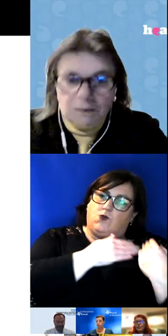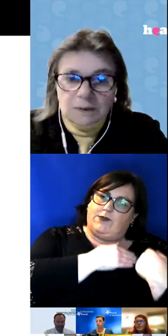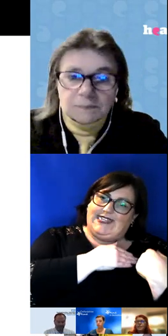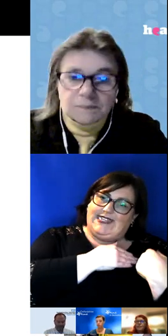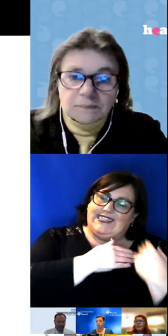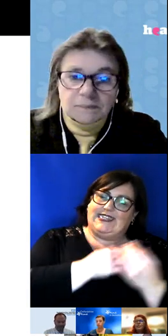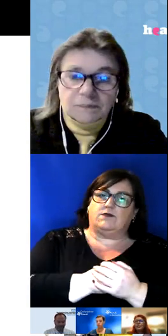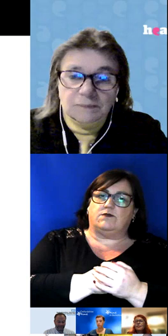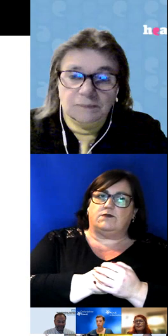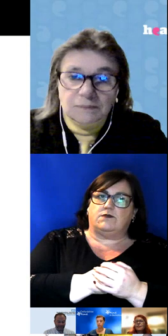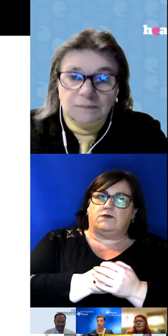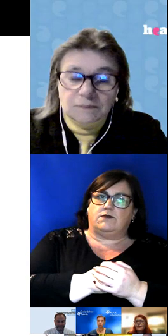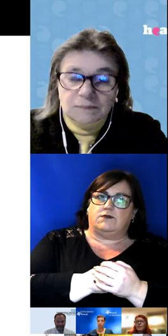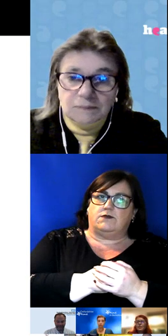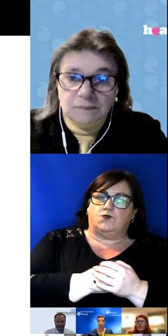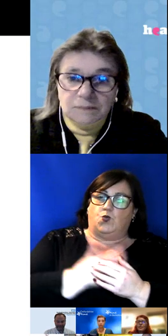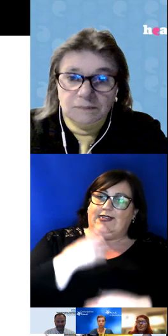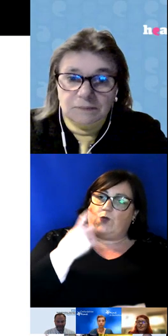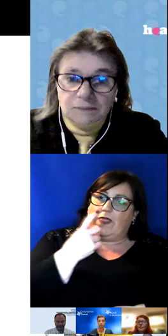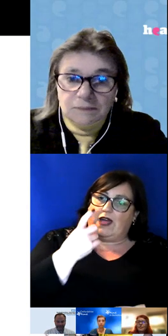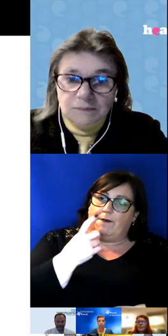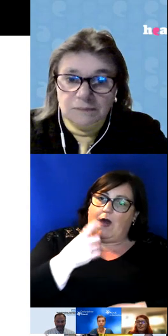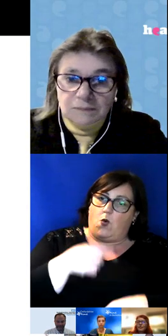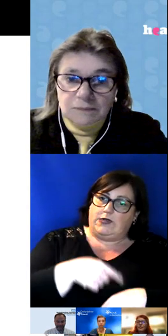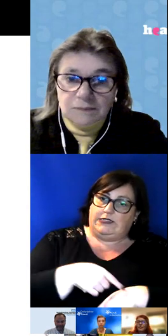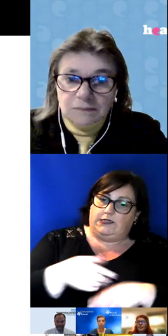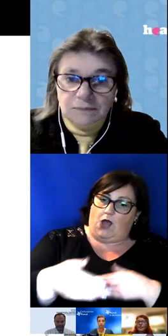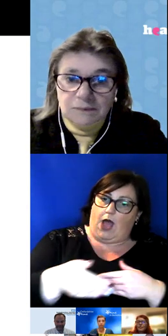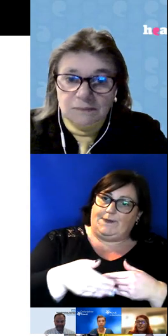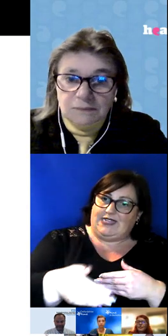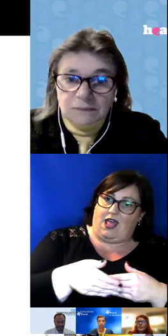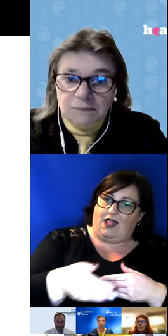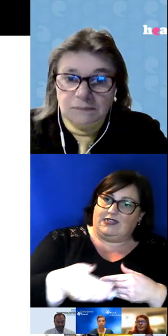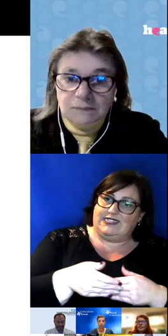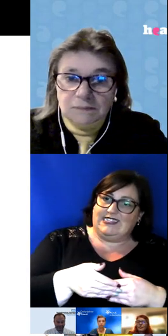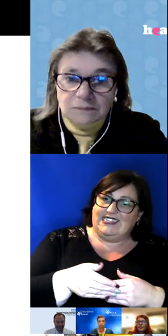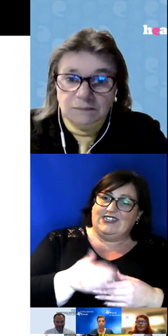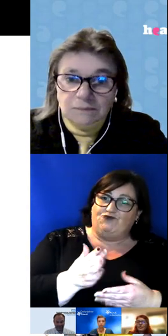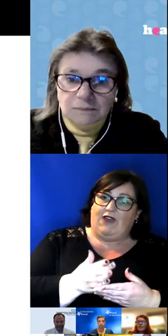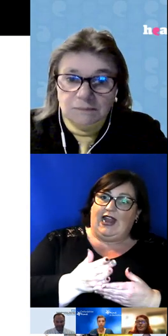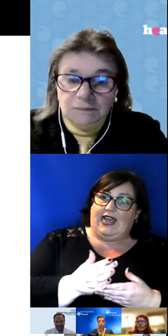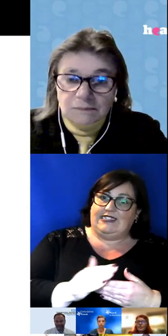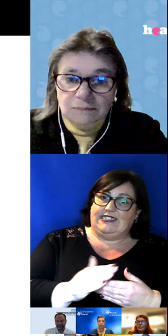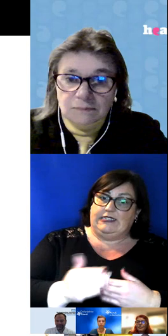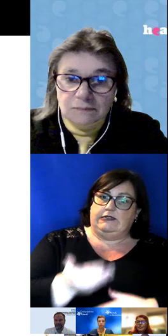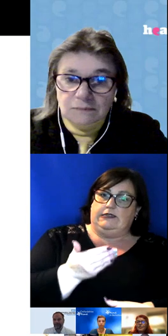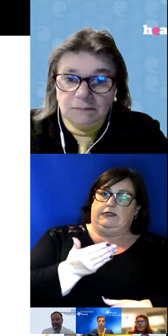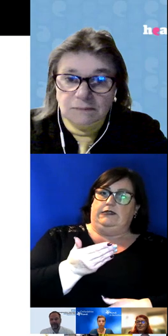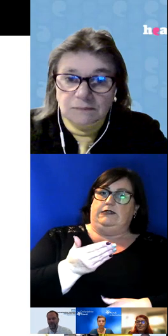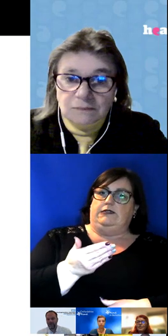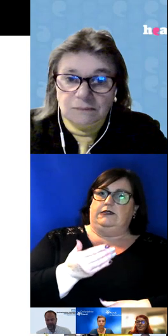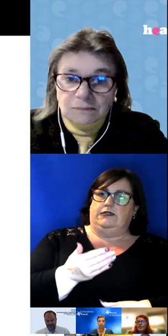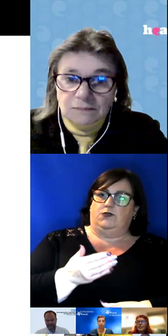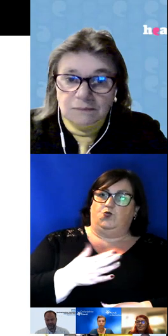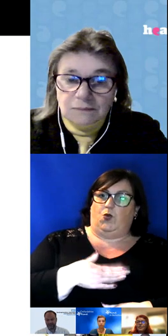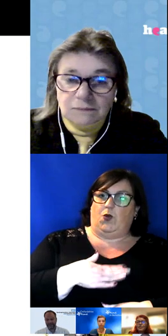it at. It's, you know, more compressed than we would have liked, and there's a whole load of things that we would like to have done